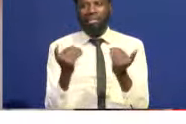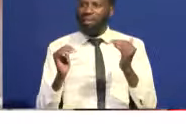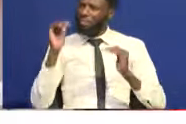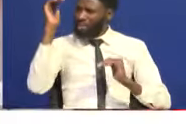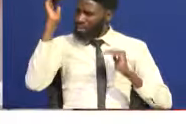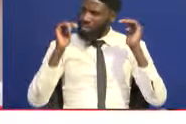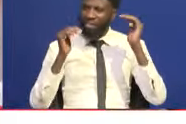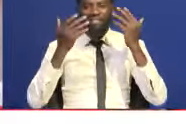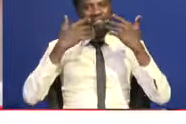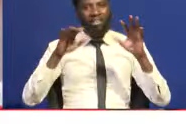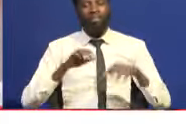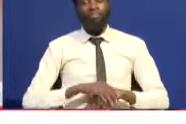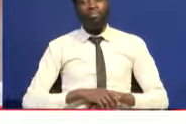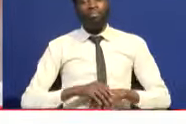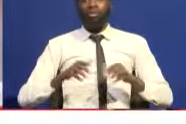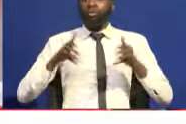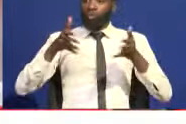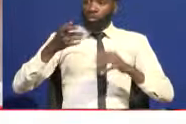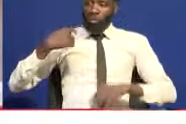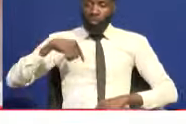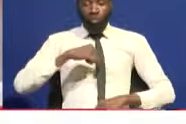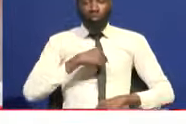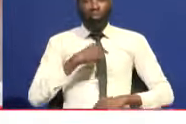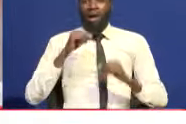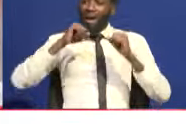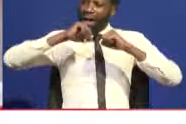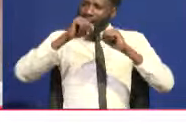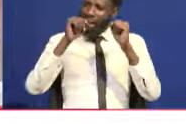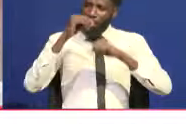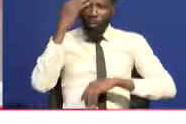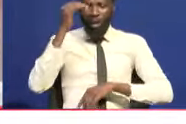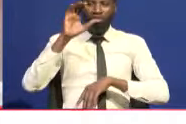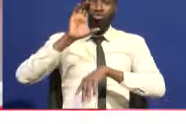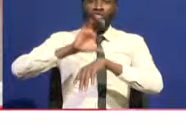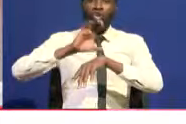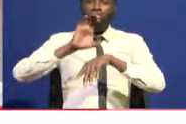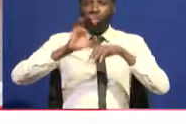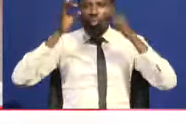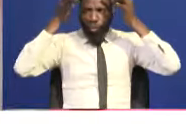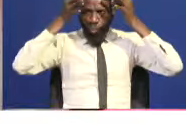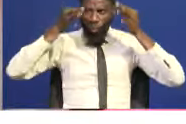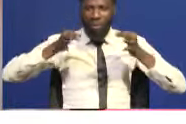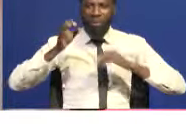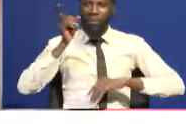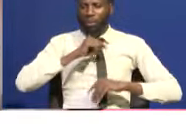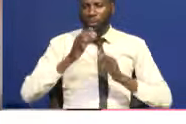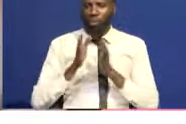sababu tulishikanishwa kanisani mimi na bibi yangu.